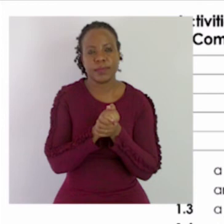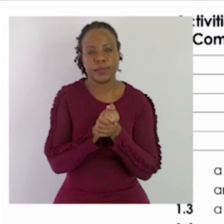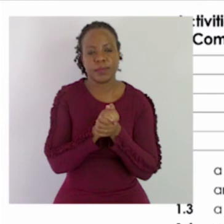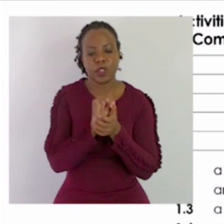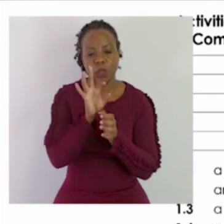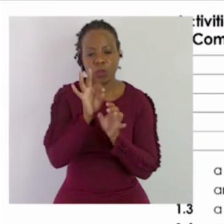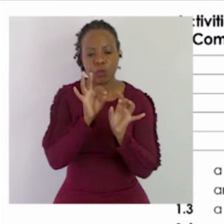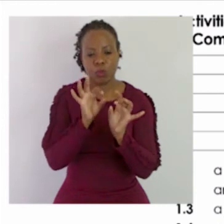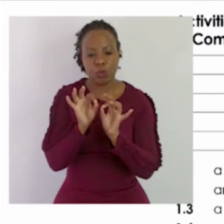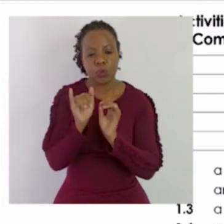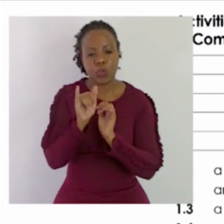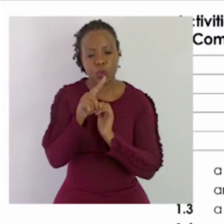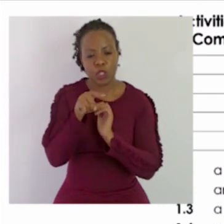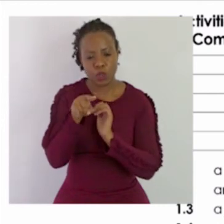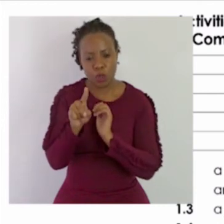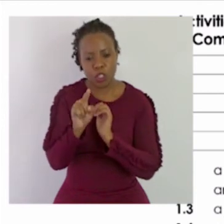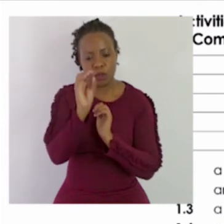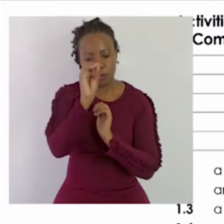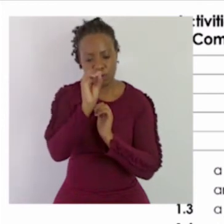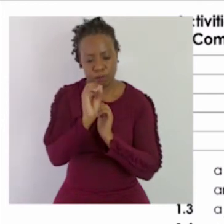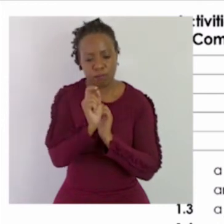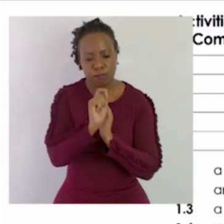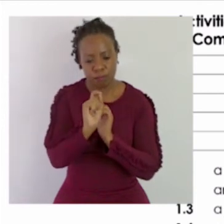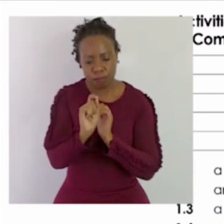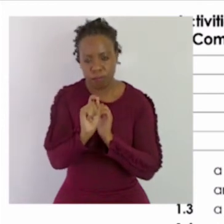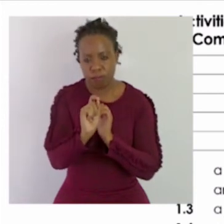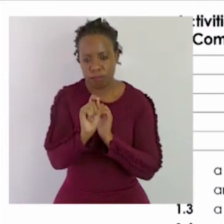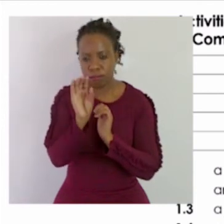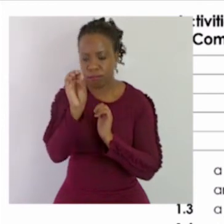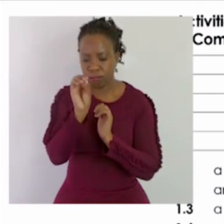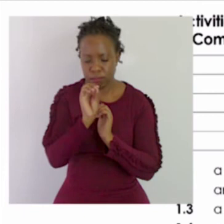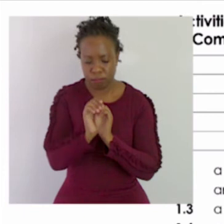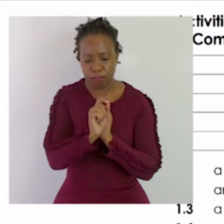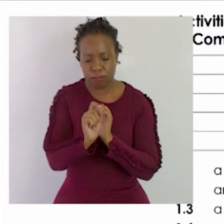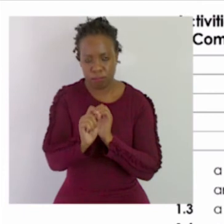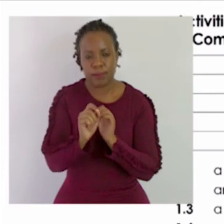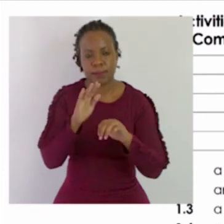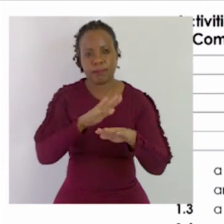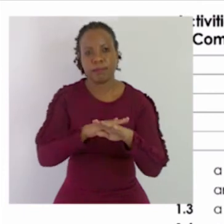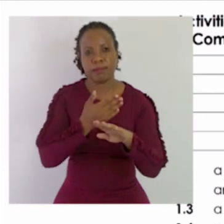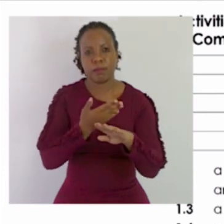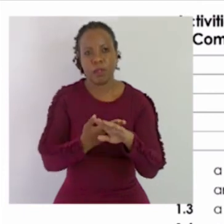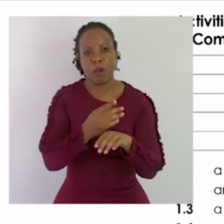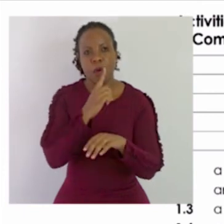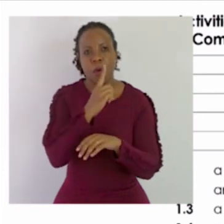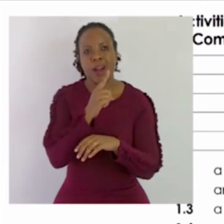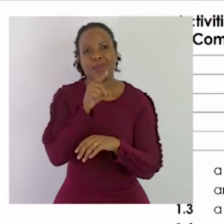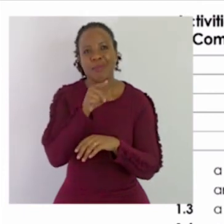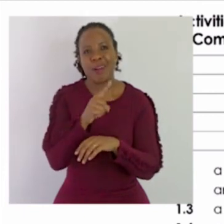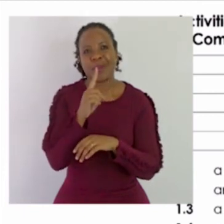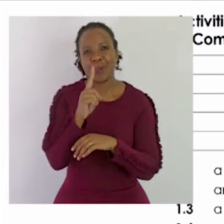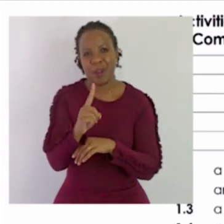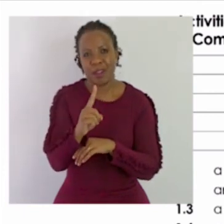choose one to complete the phrases which are shown. For example, number 1, it says